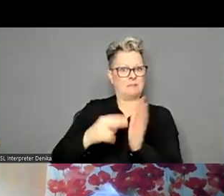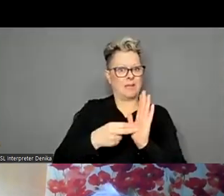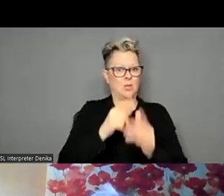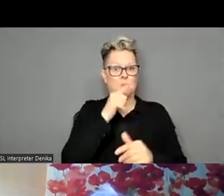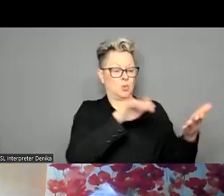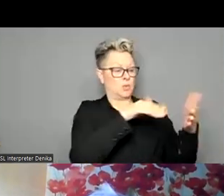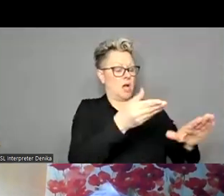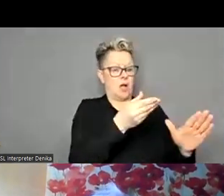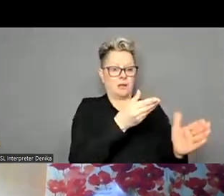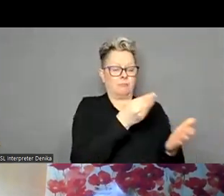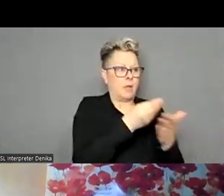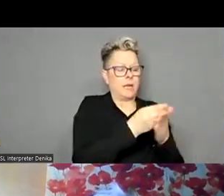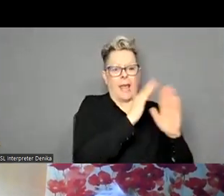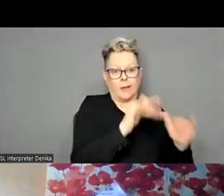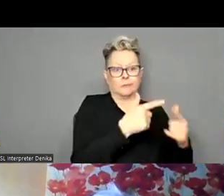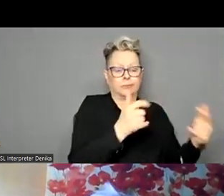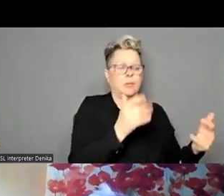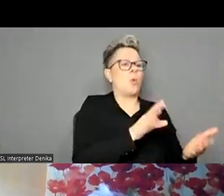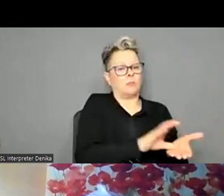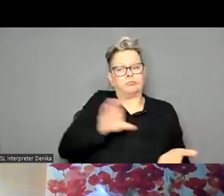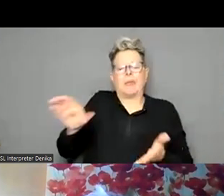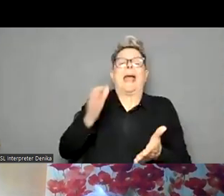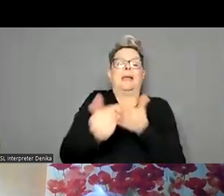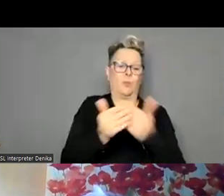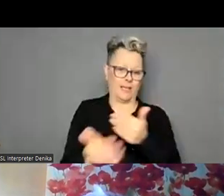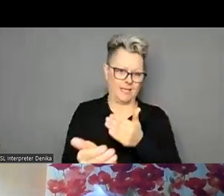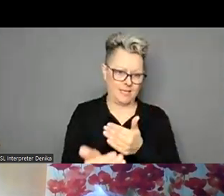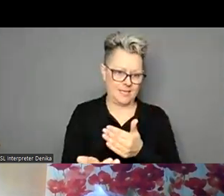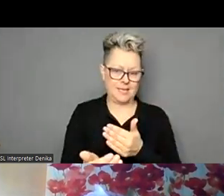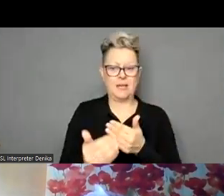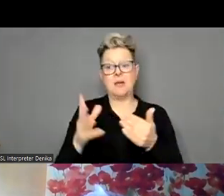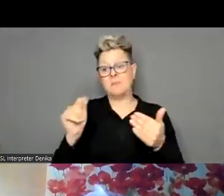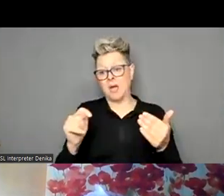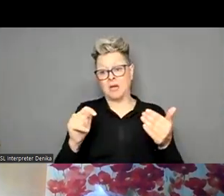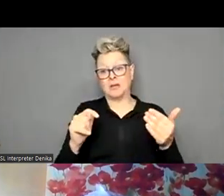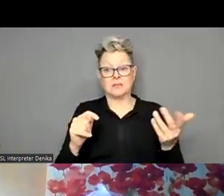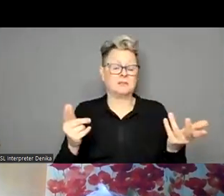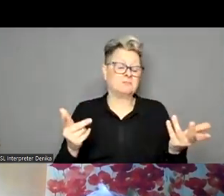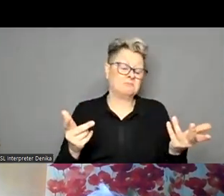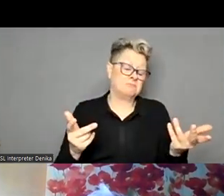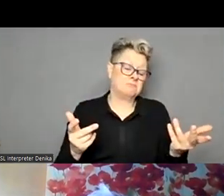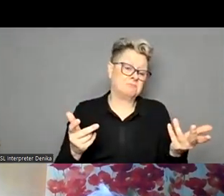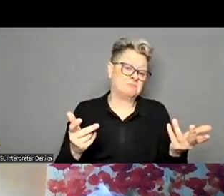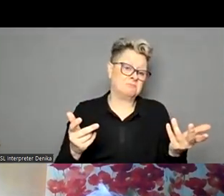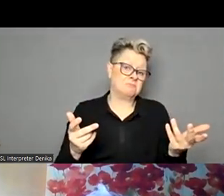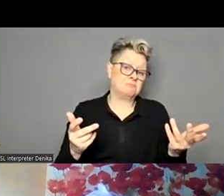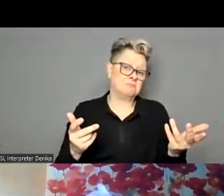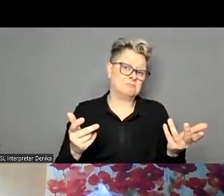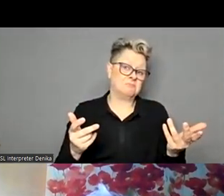guess in principle, there's nothing to stop you from sort of drafting it that way and adding like an extra bit of compensation for them. But